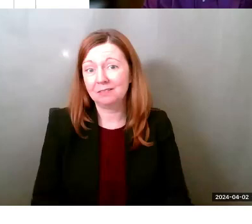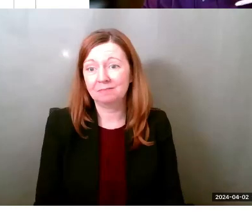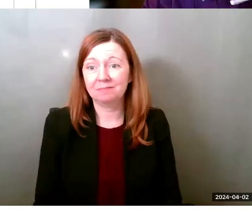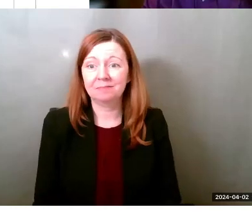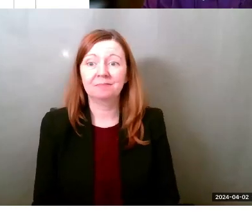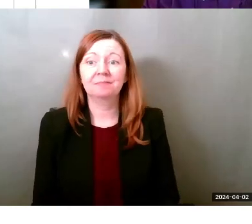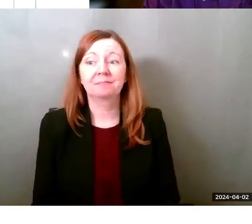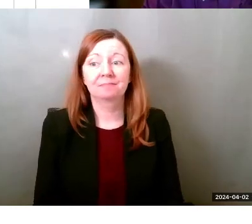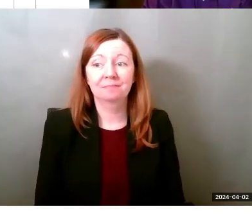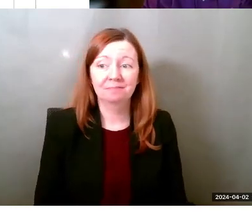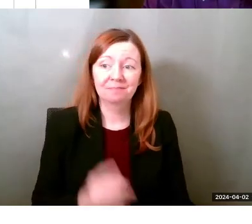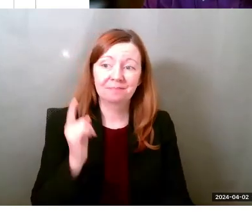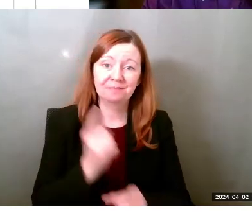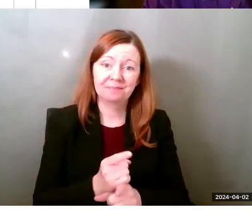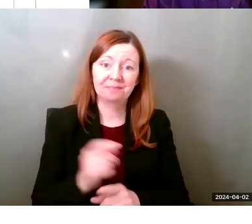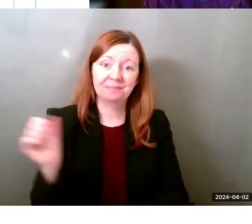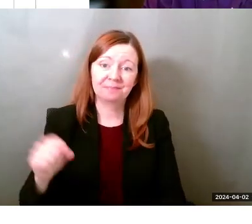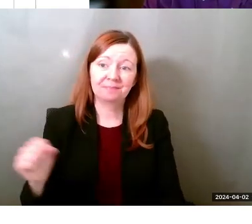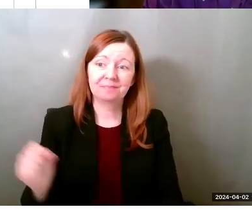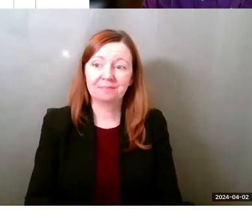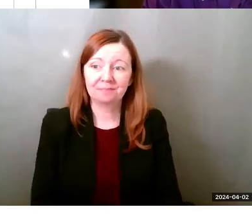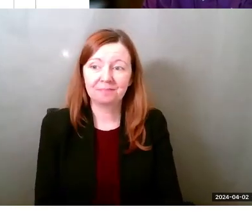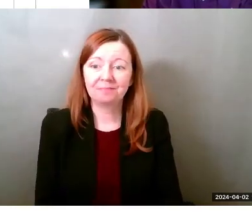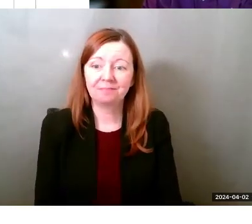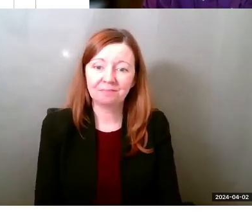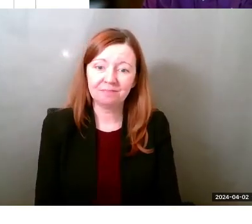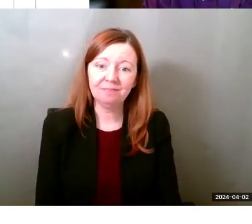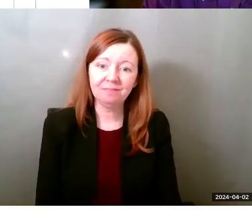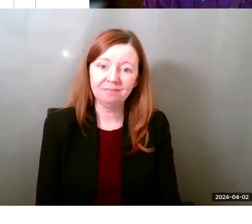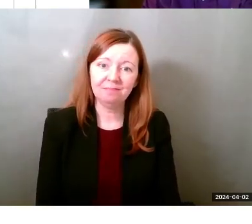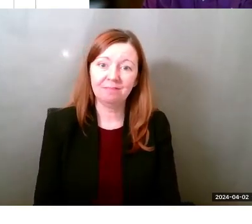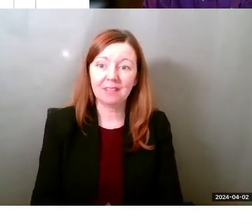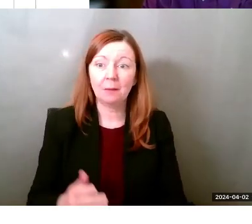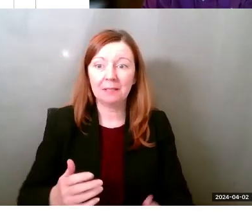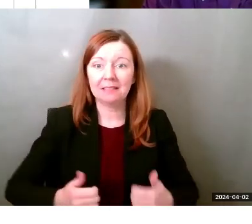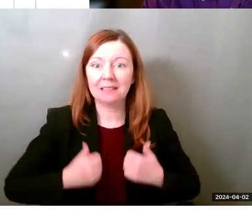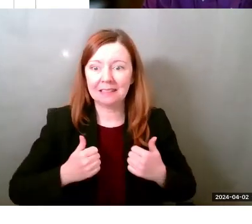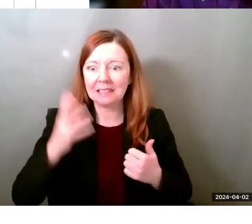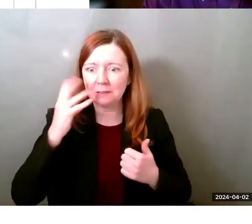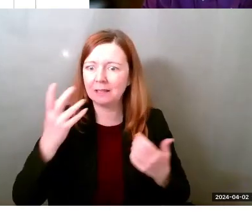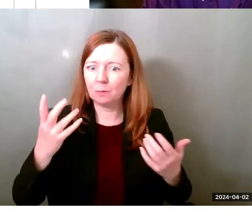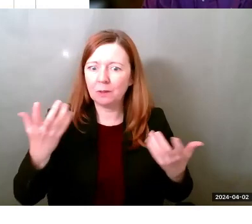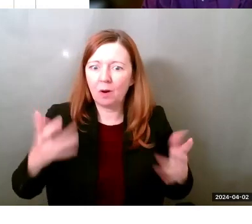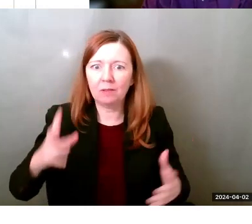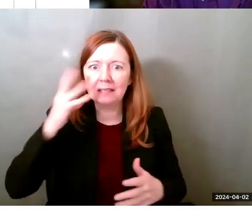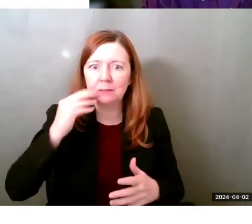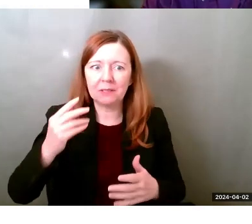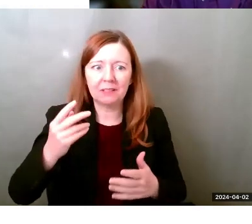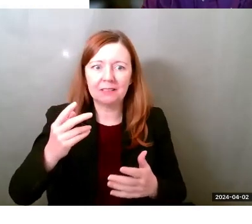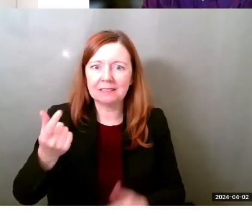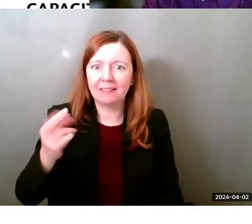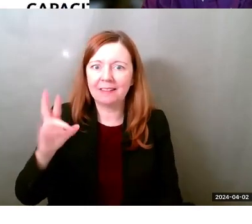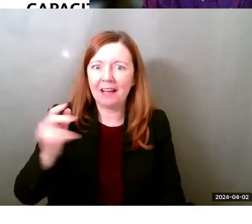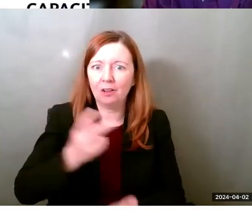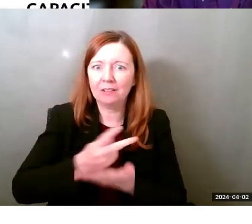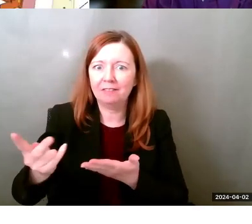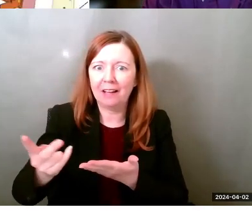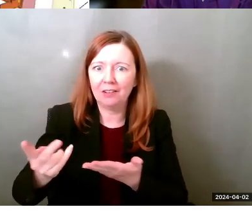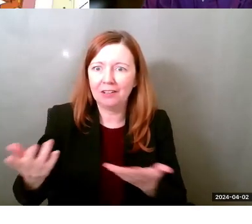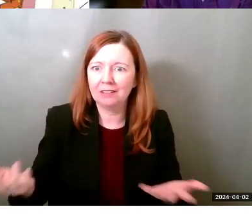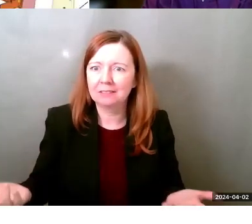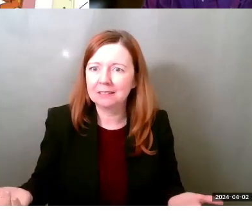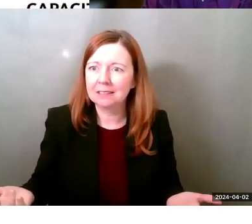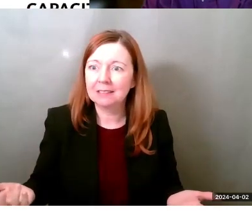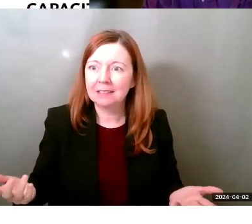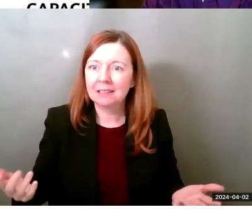Right. Yeah. Having lived through the failure of the gallery and right. You know, and the